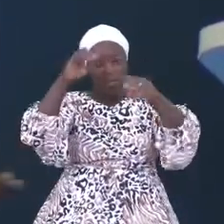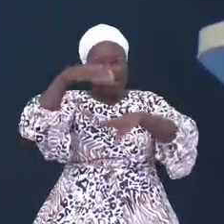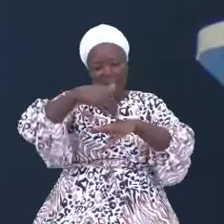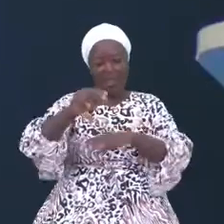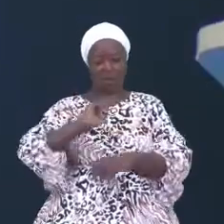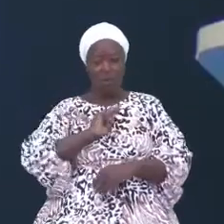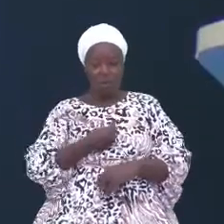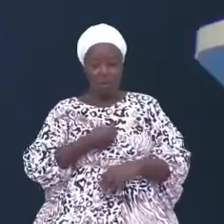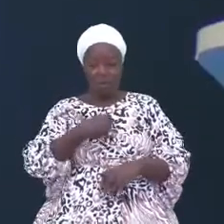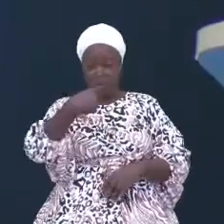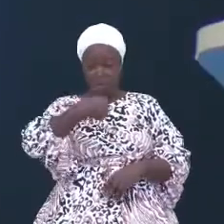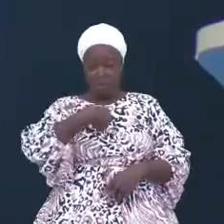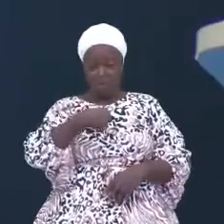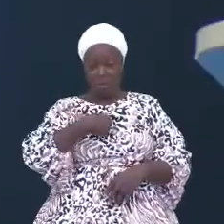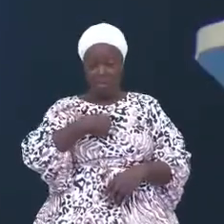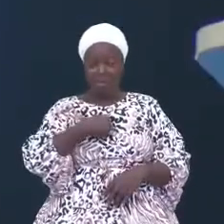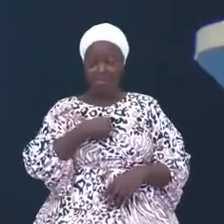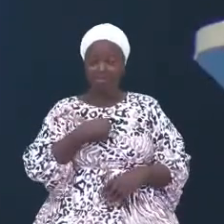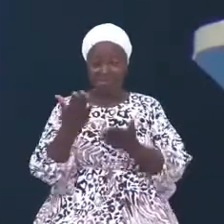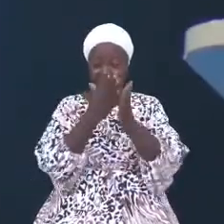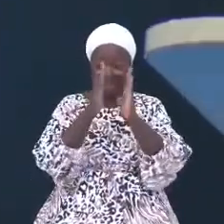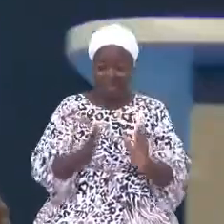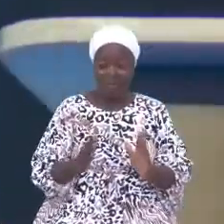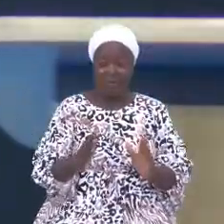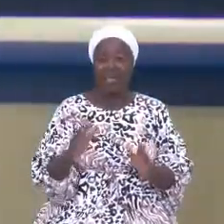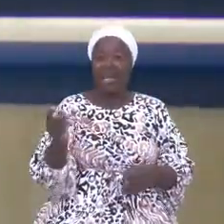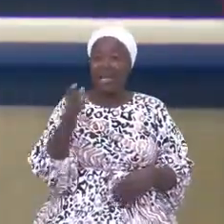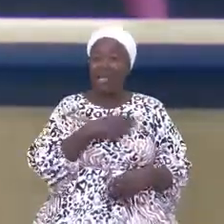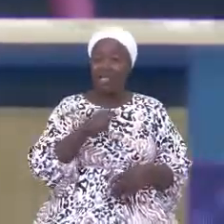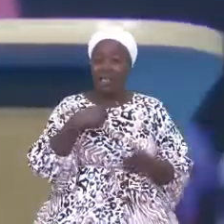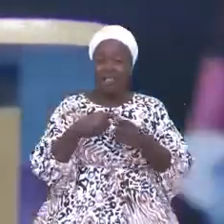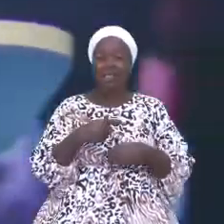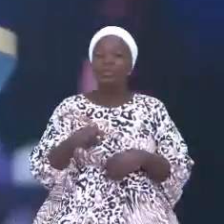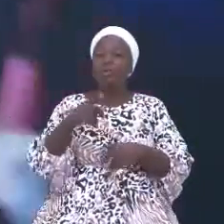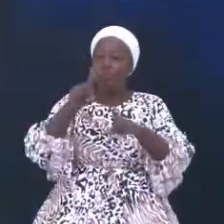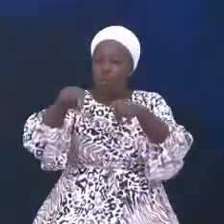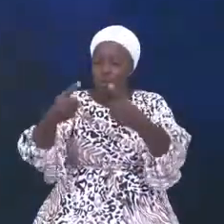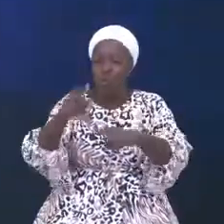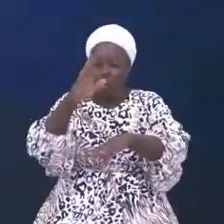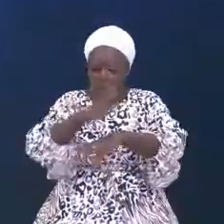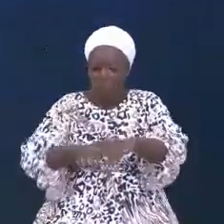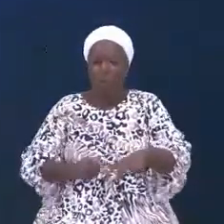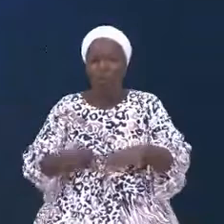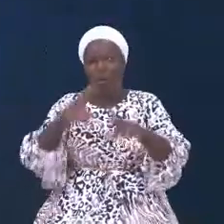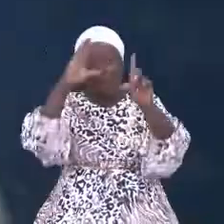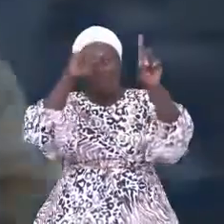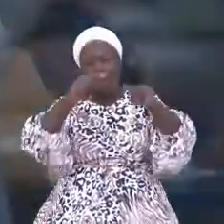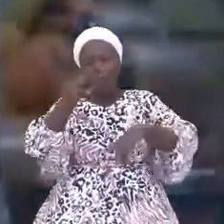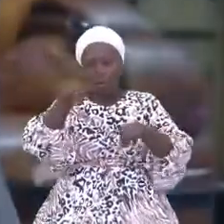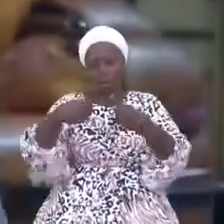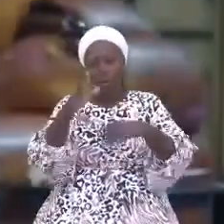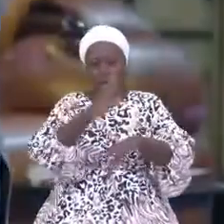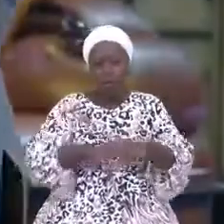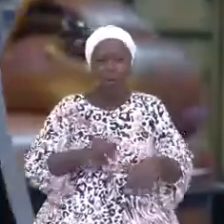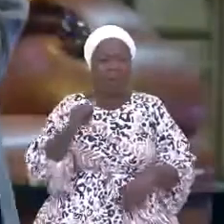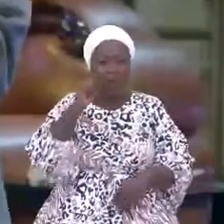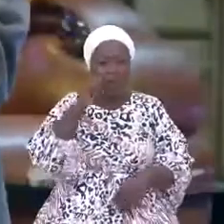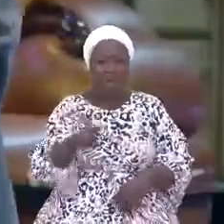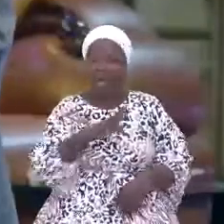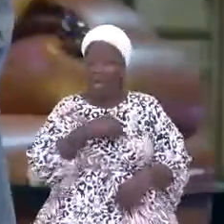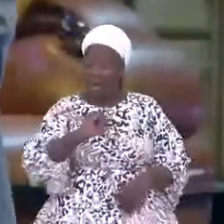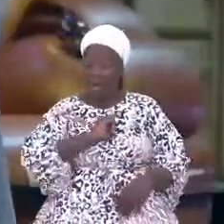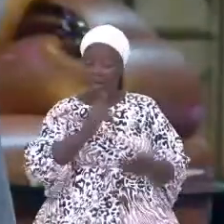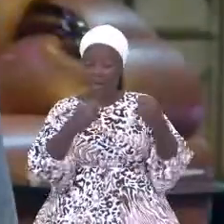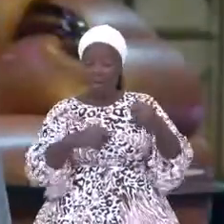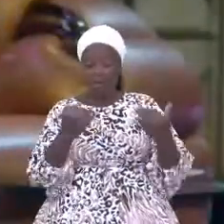me, errant boy. He said, go call him. Go call her. And I came